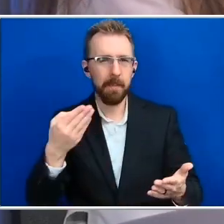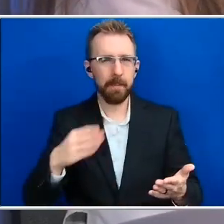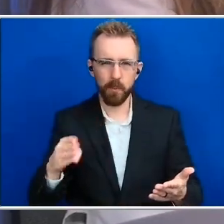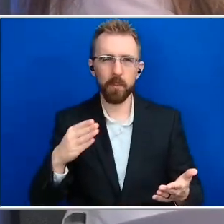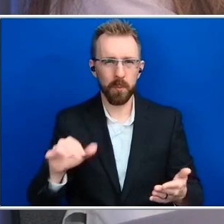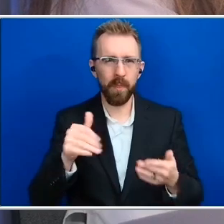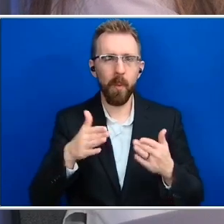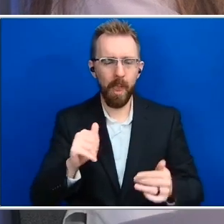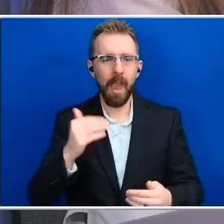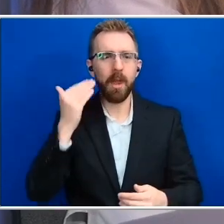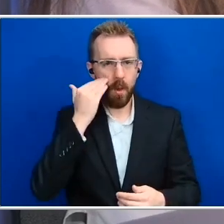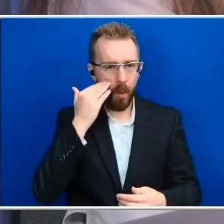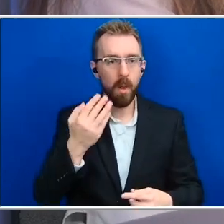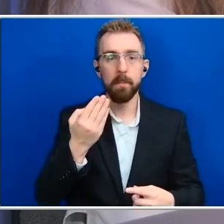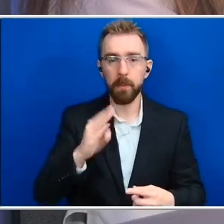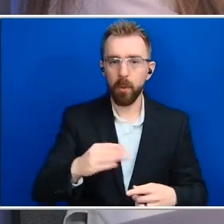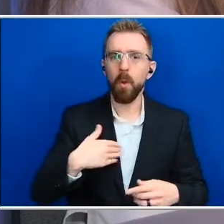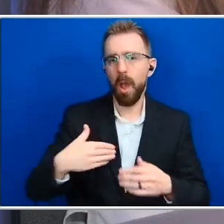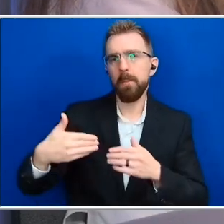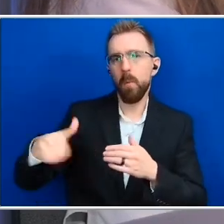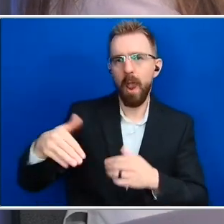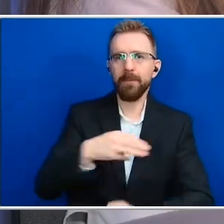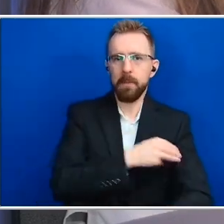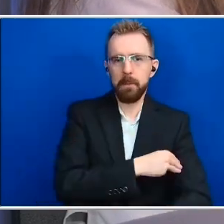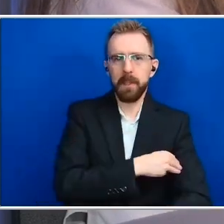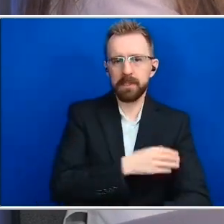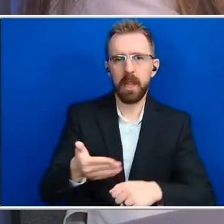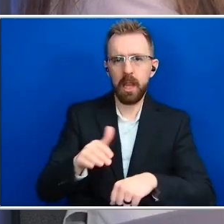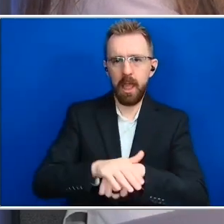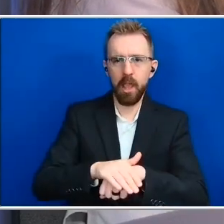I'm away from the muscle layer.